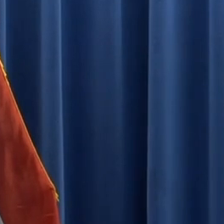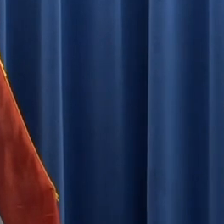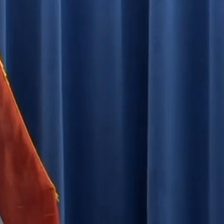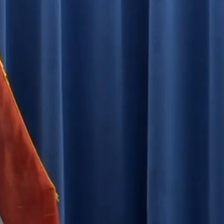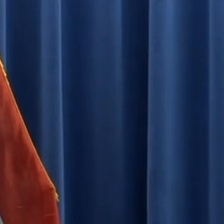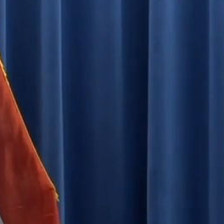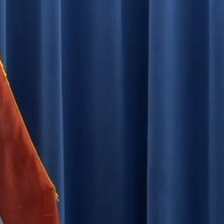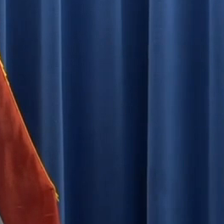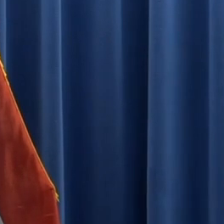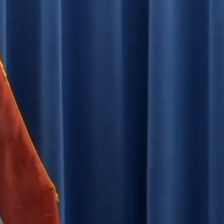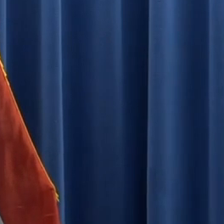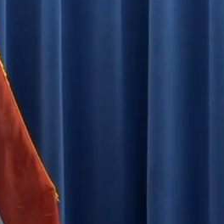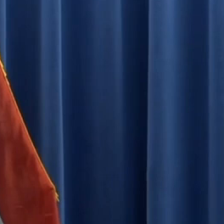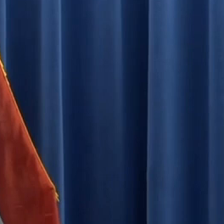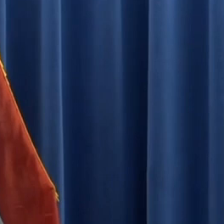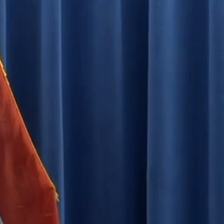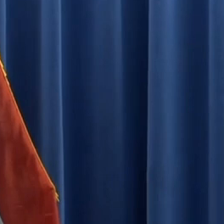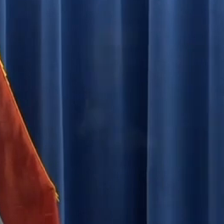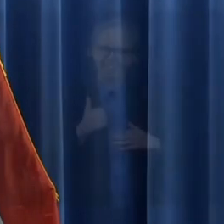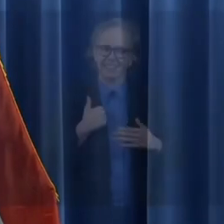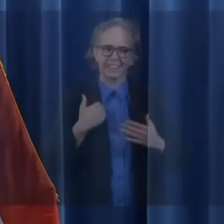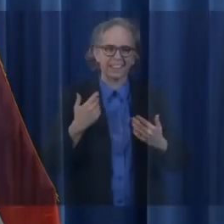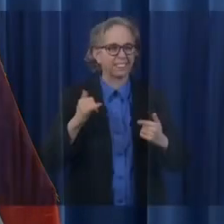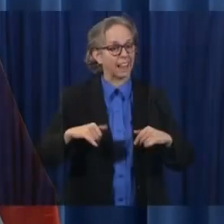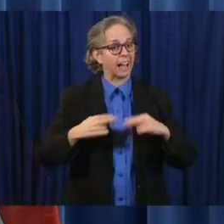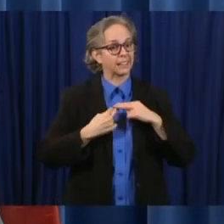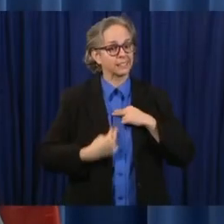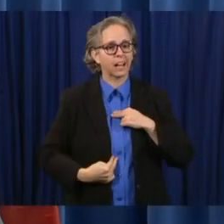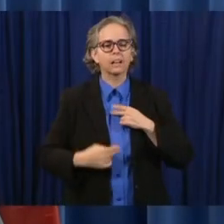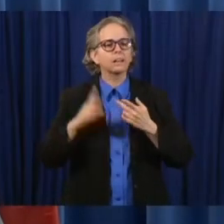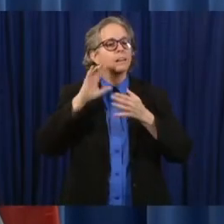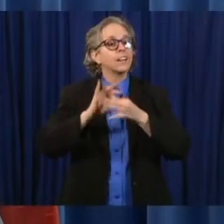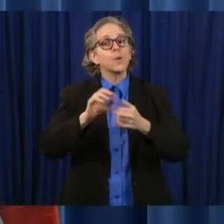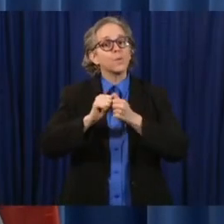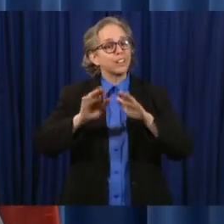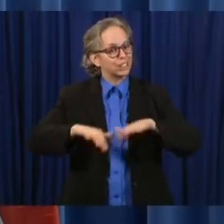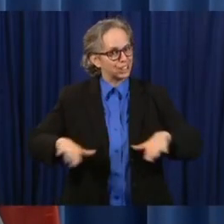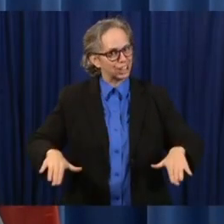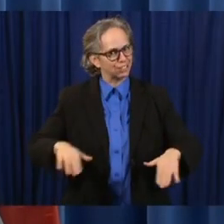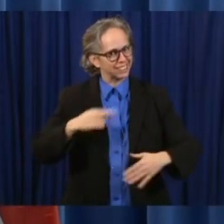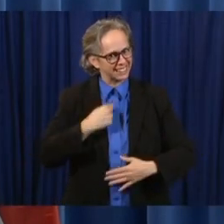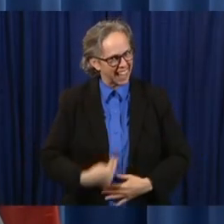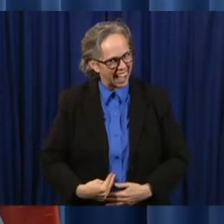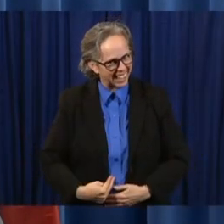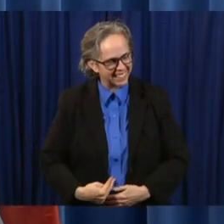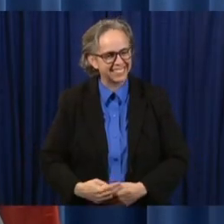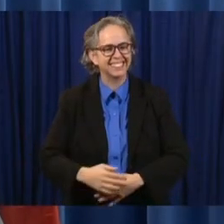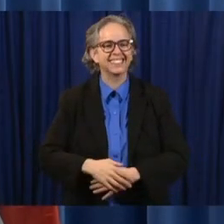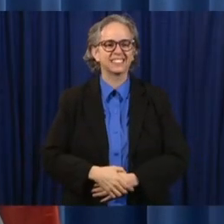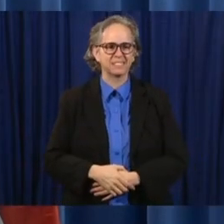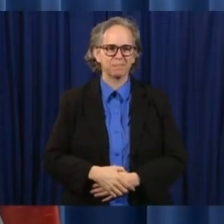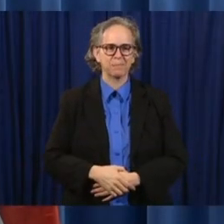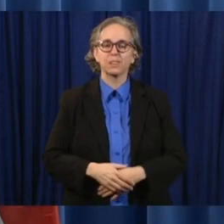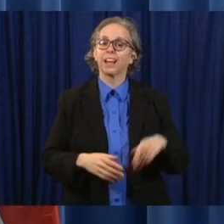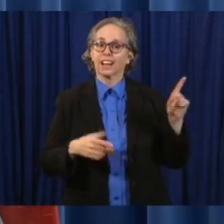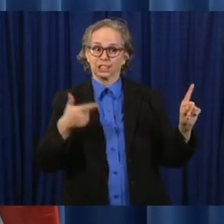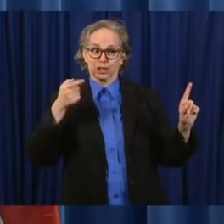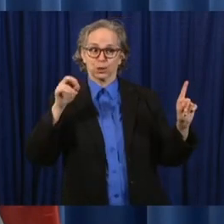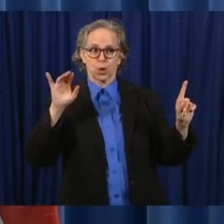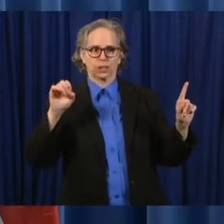appropriate, I guess, today. It's just a children's tie that I saw George wear many